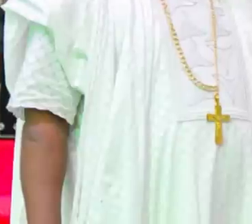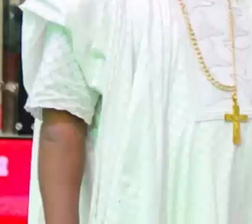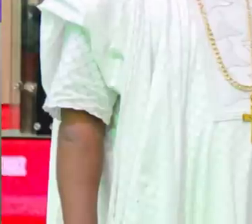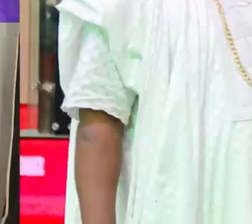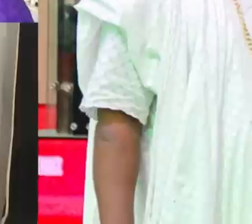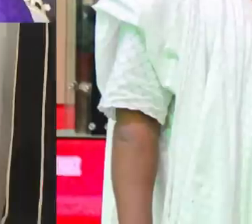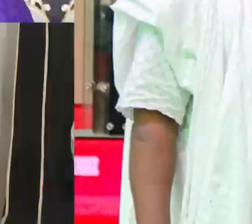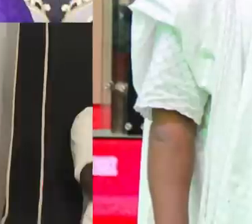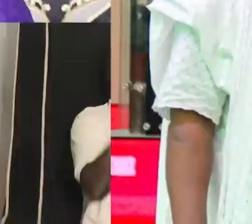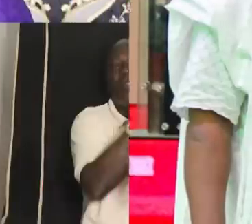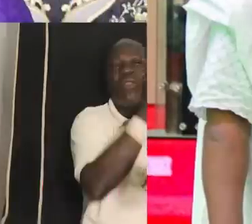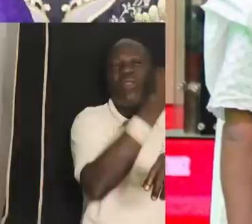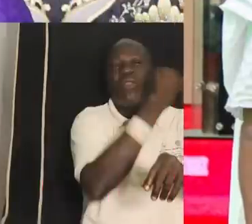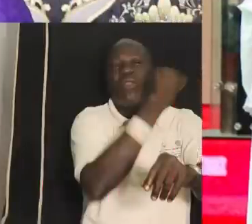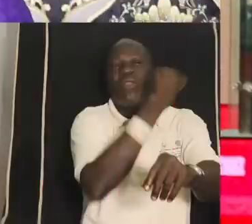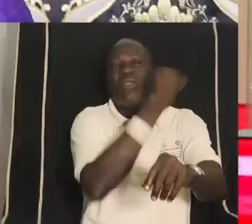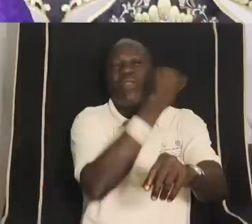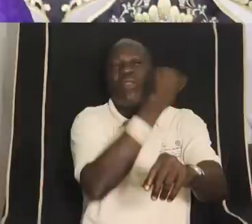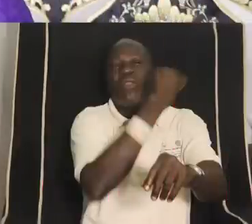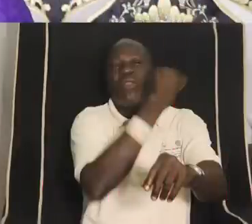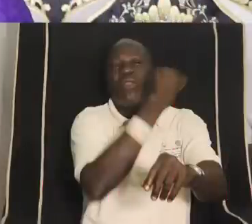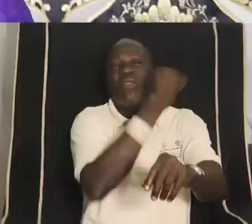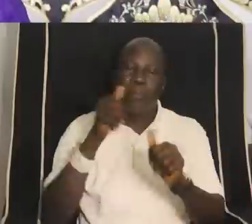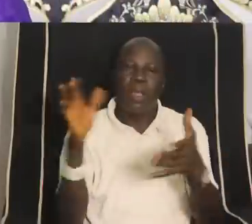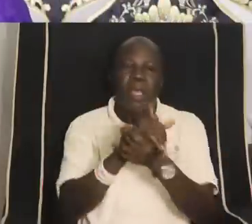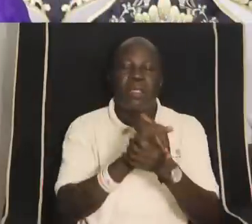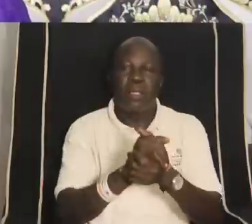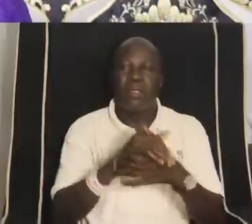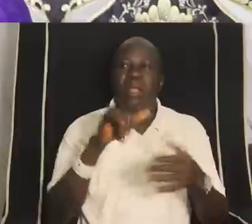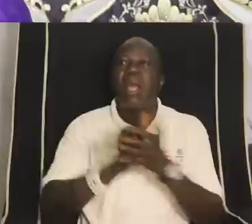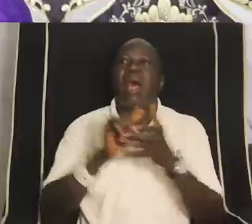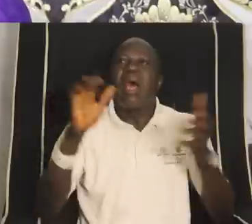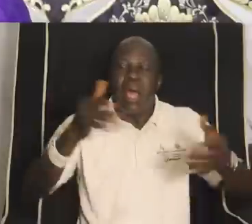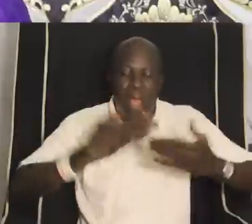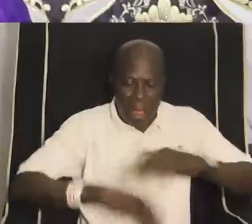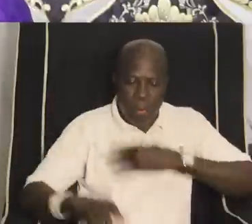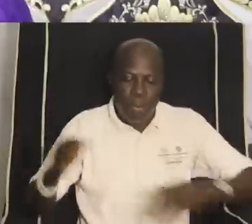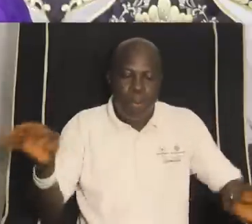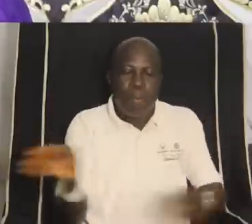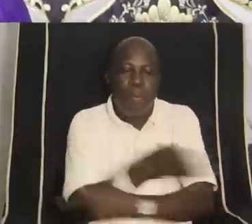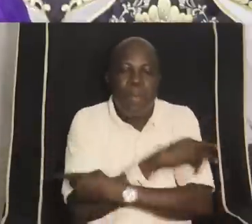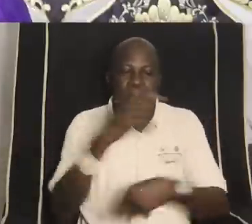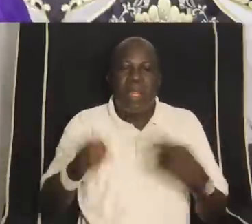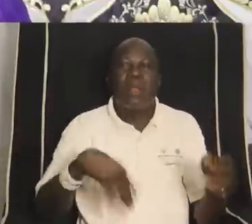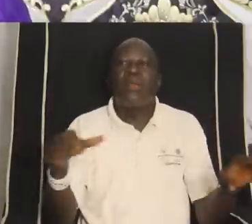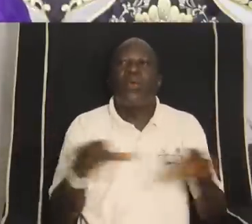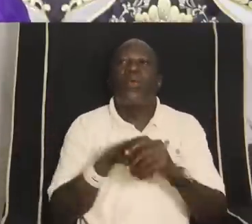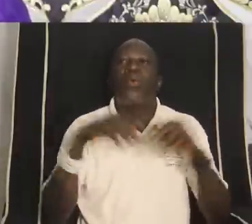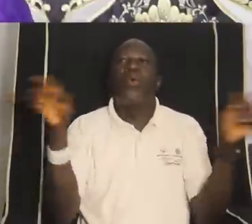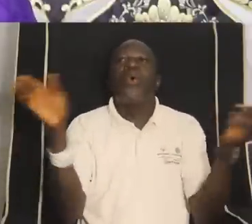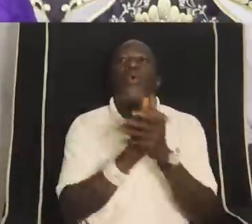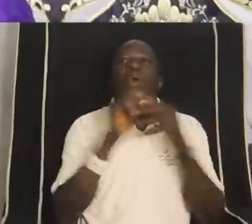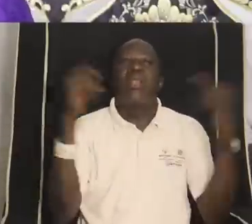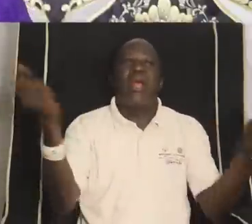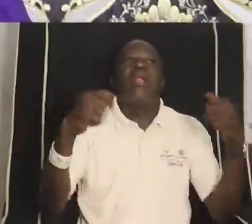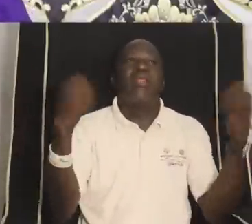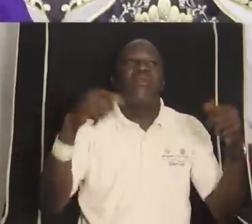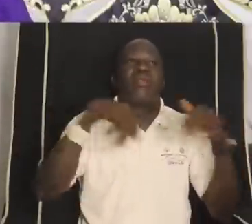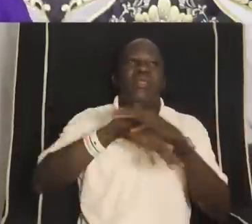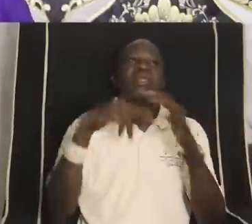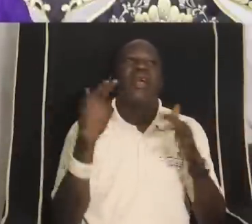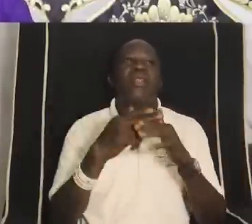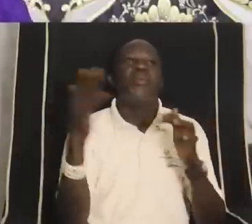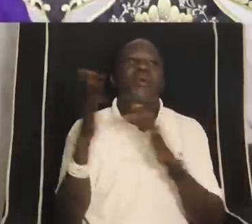Akirisa Second the salu of Eduabo. Happy birthday and happy wedding anniversary.